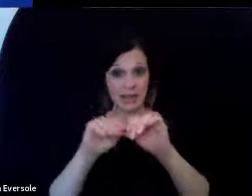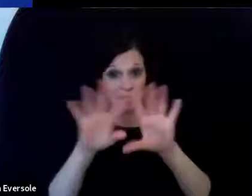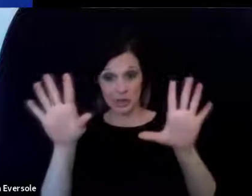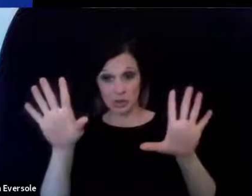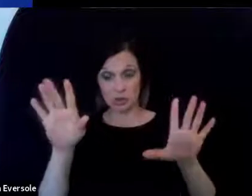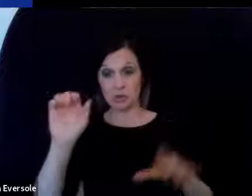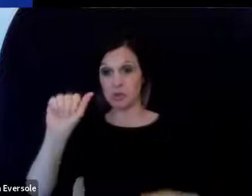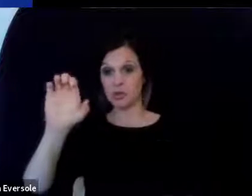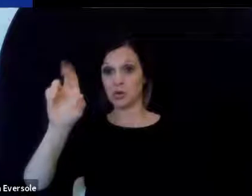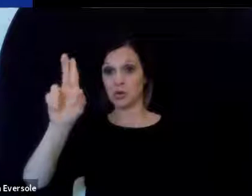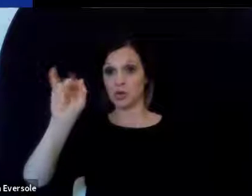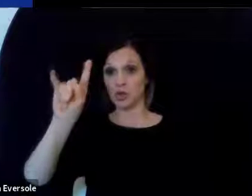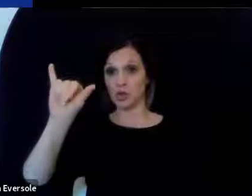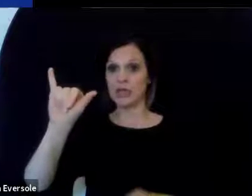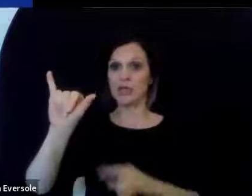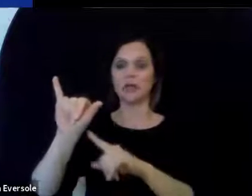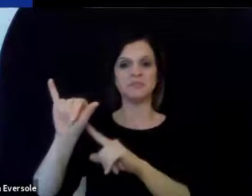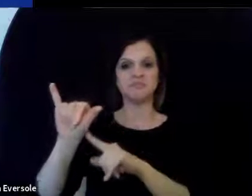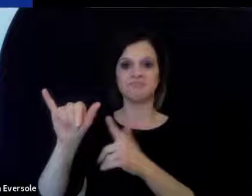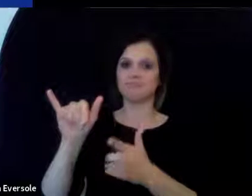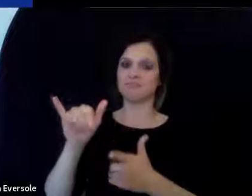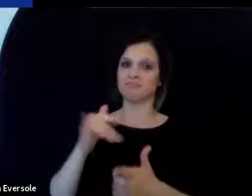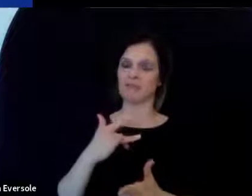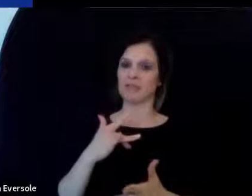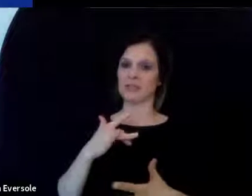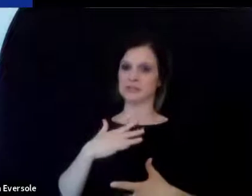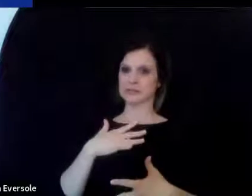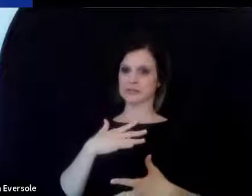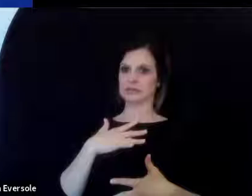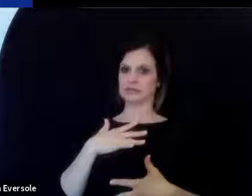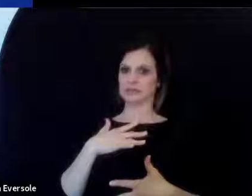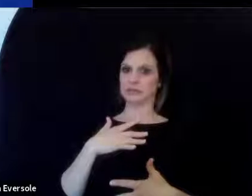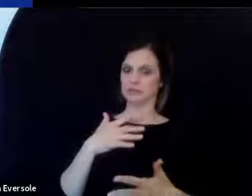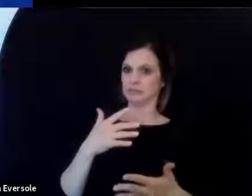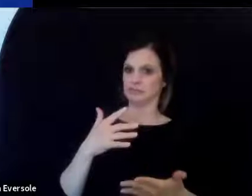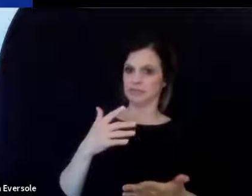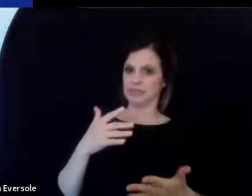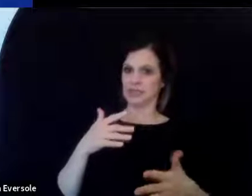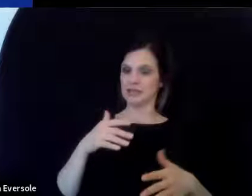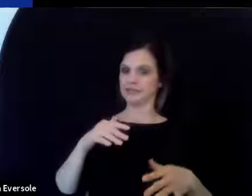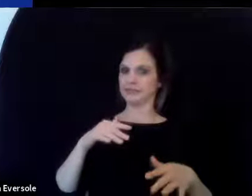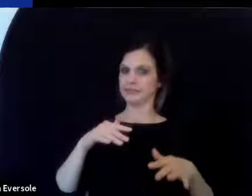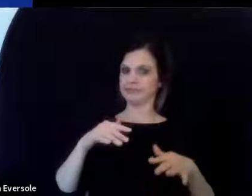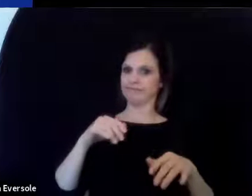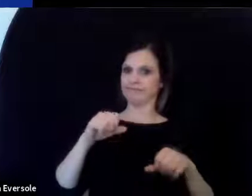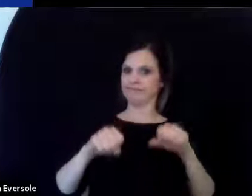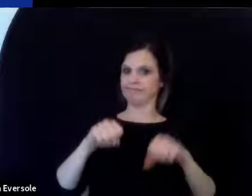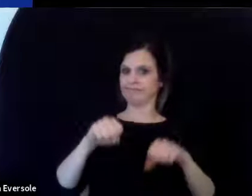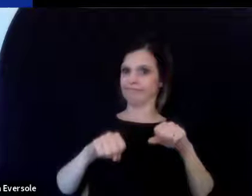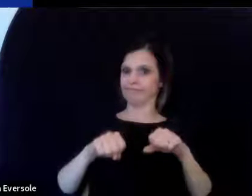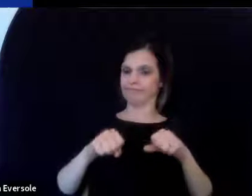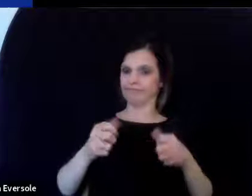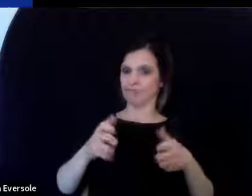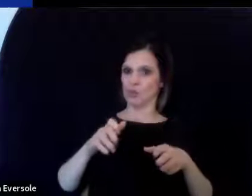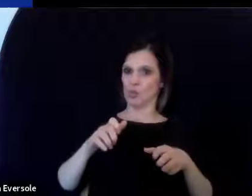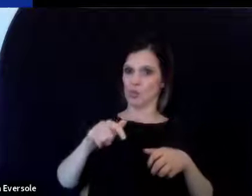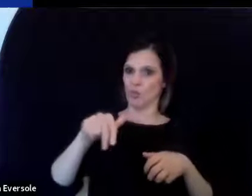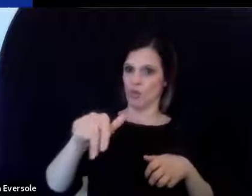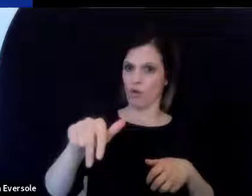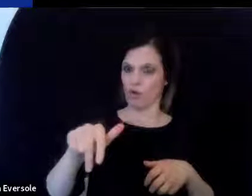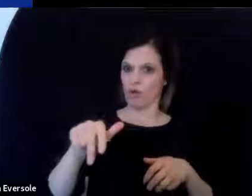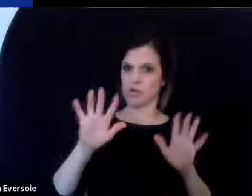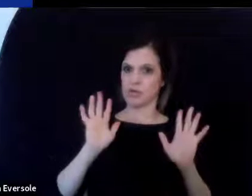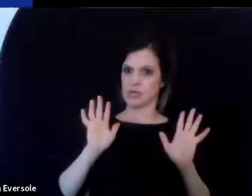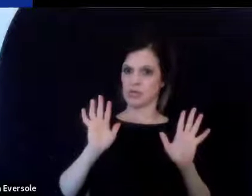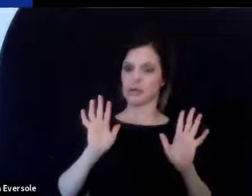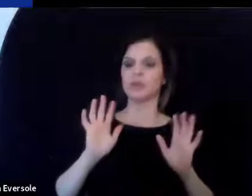bit more scared to bound off on their own and start walking on their own. So don't give up on trying to